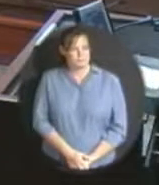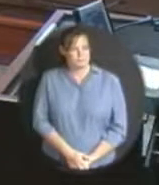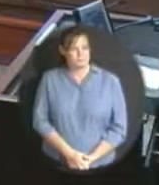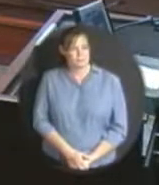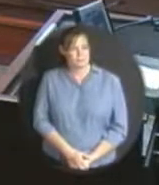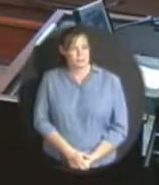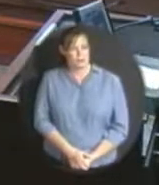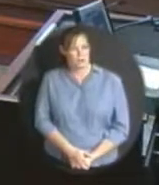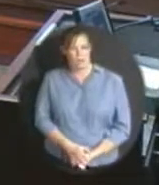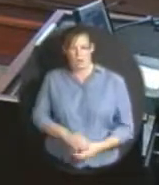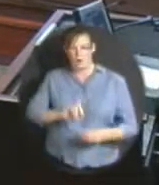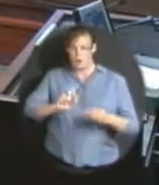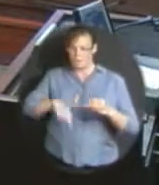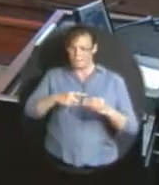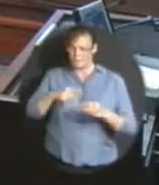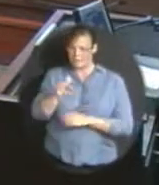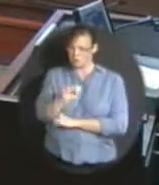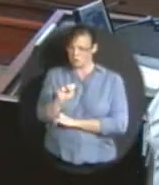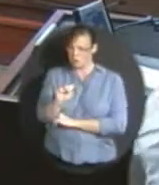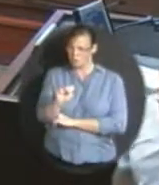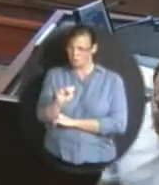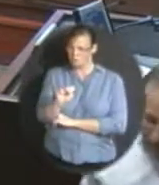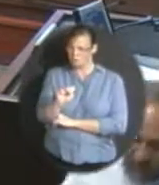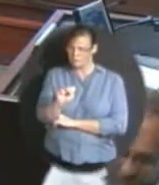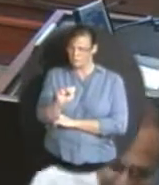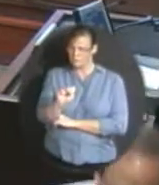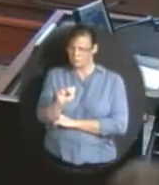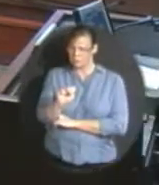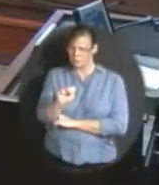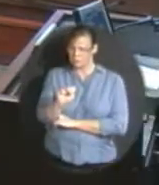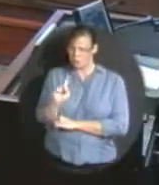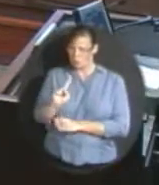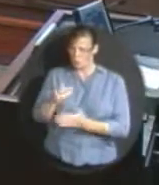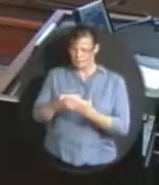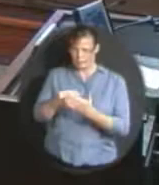And how about the scholarships? What's the source of those?